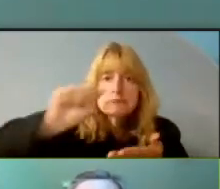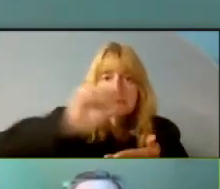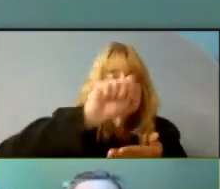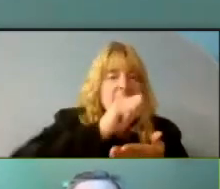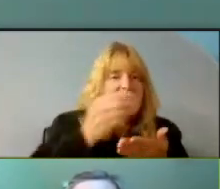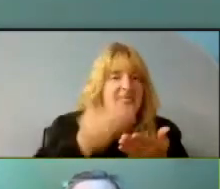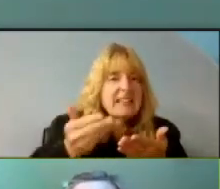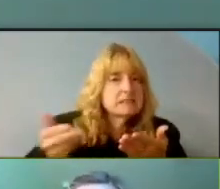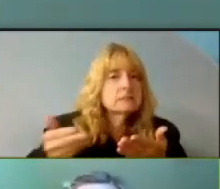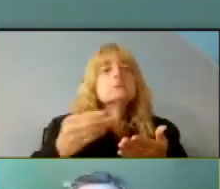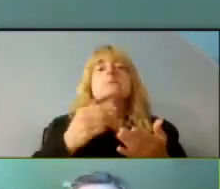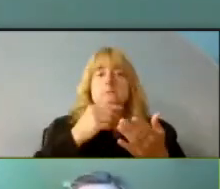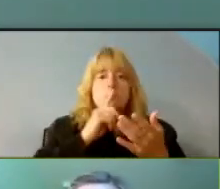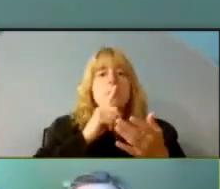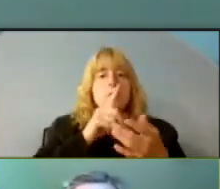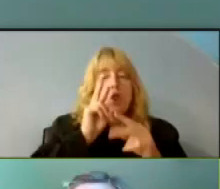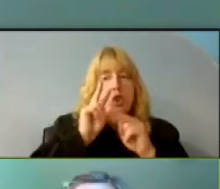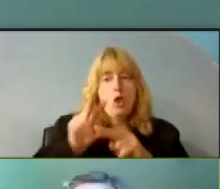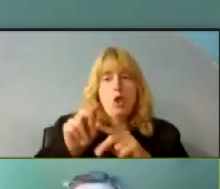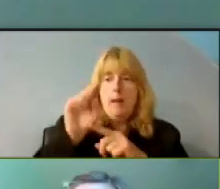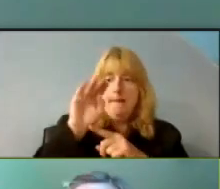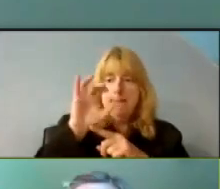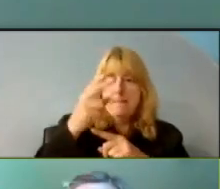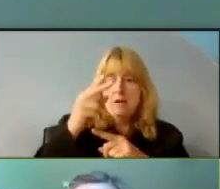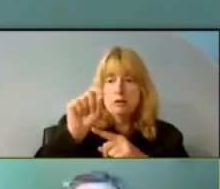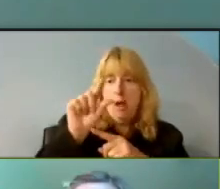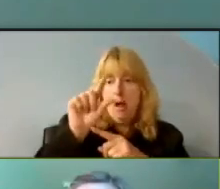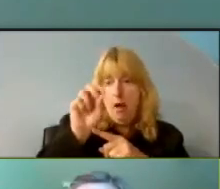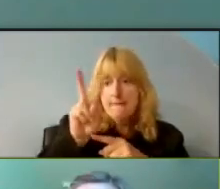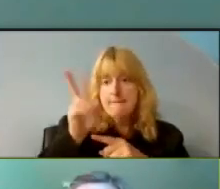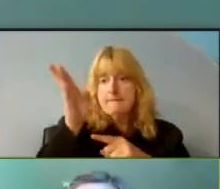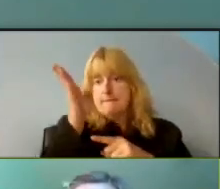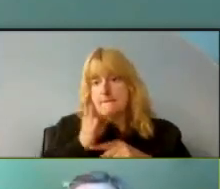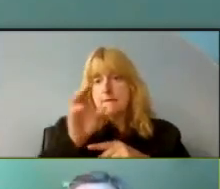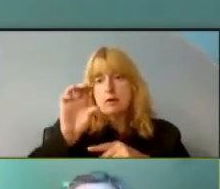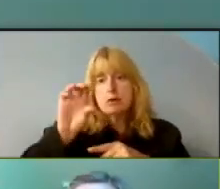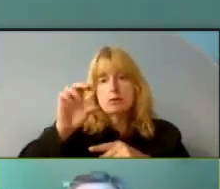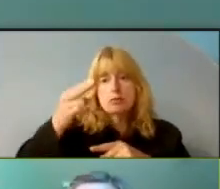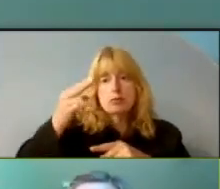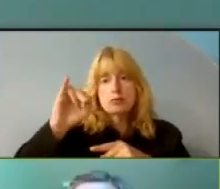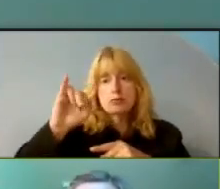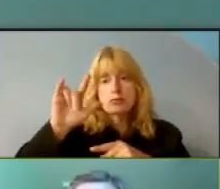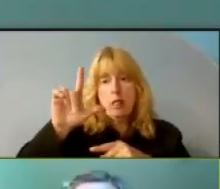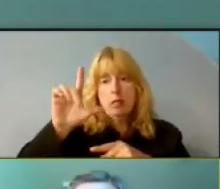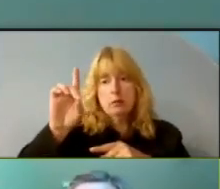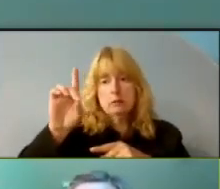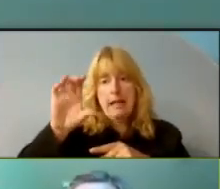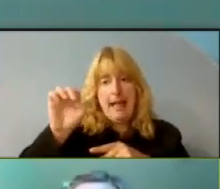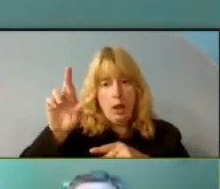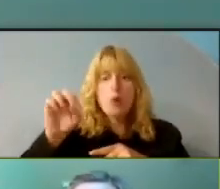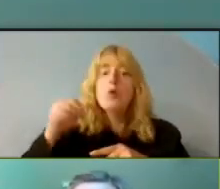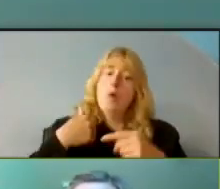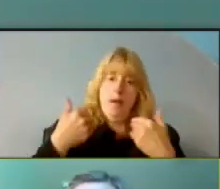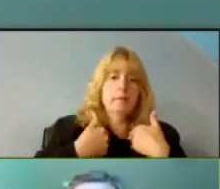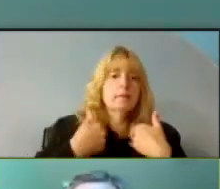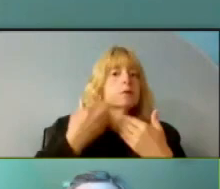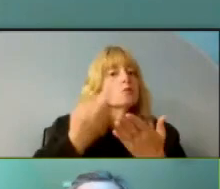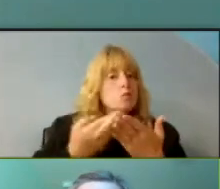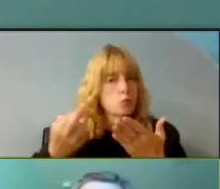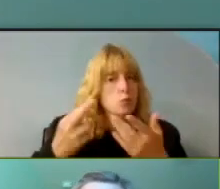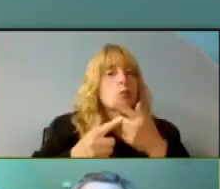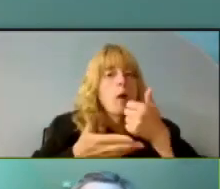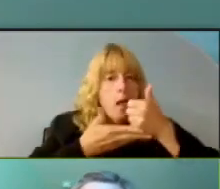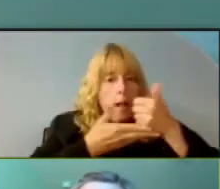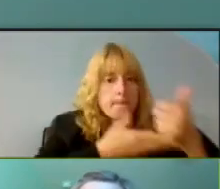michigan.gov/childcare, we have resources to support you. And of course, want to highlight all of the resources in Detroit as well. We're grateful to